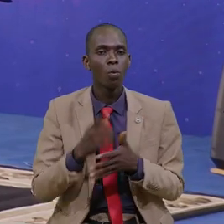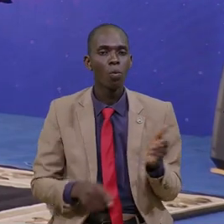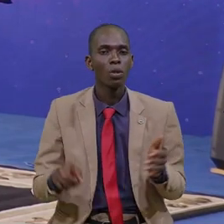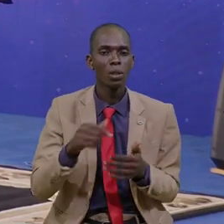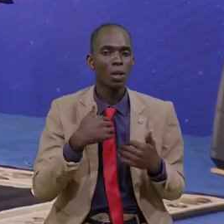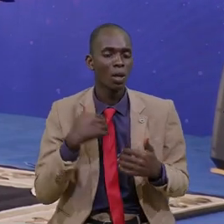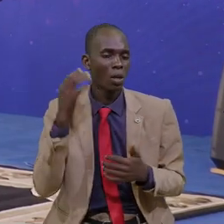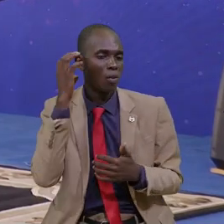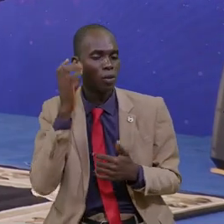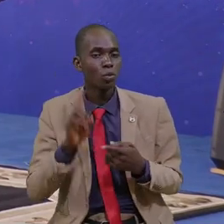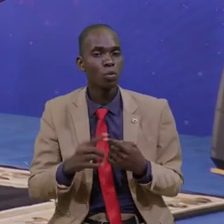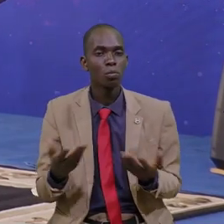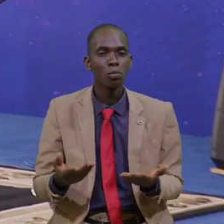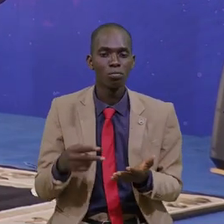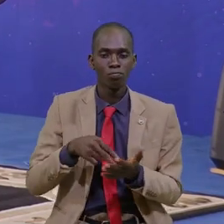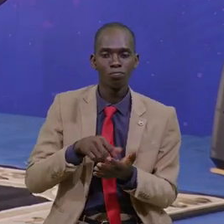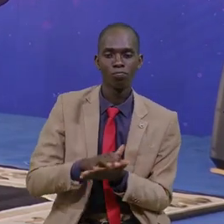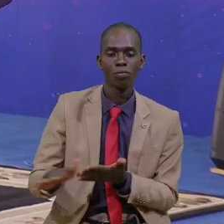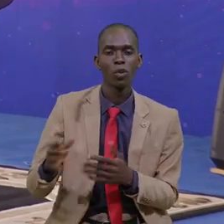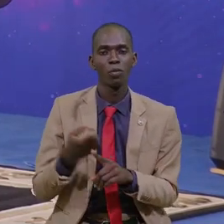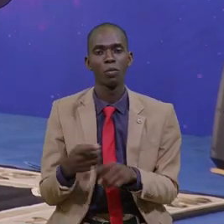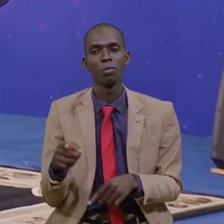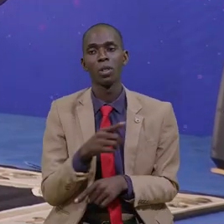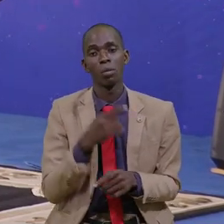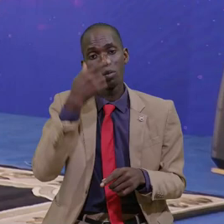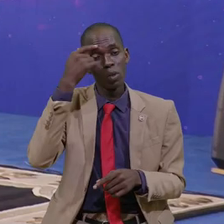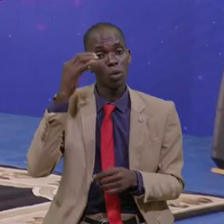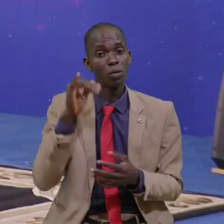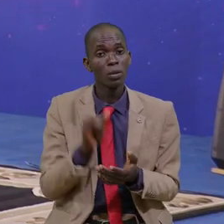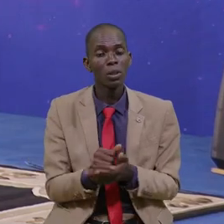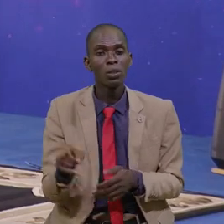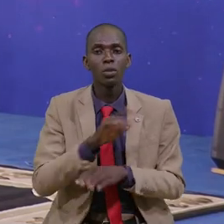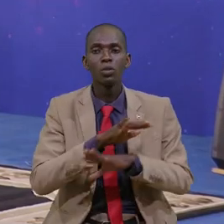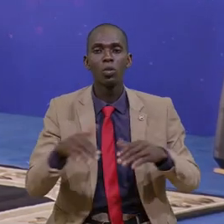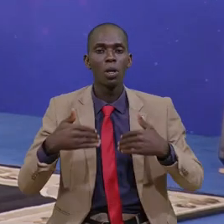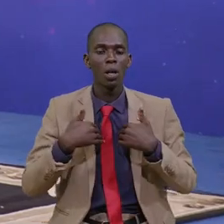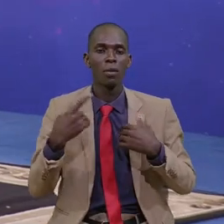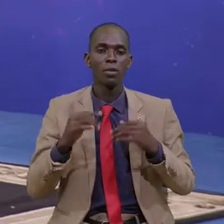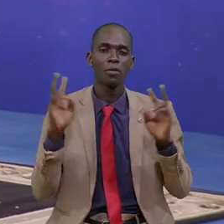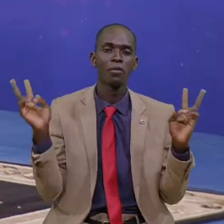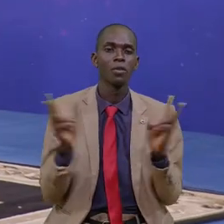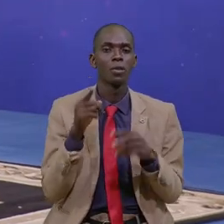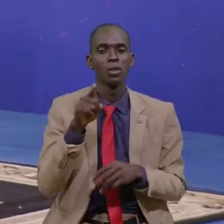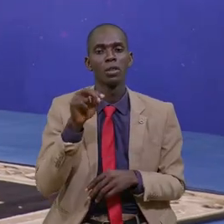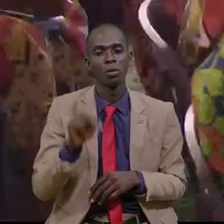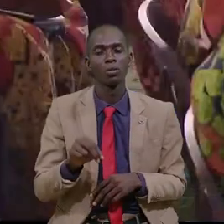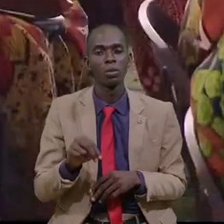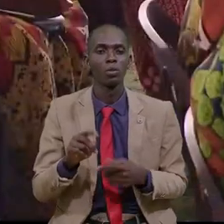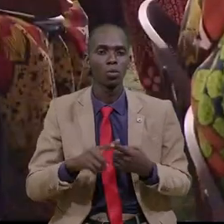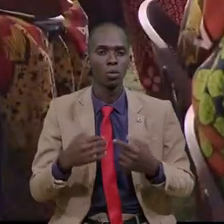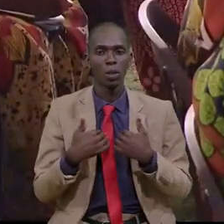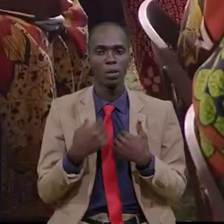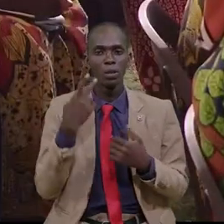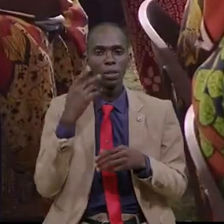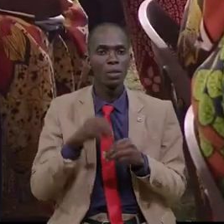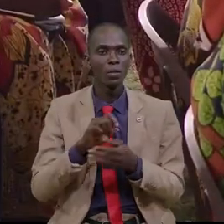that slip. And because of that, they do not have the victory they ought to have. Look at verse 2. It says in verse